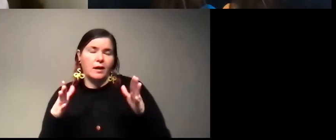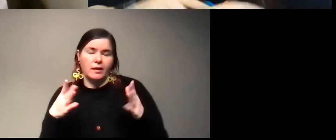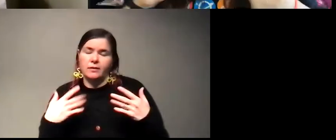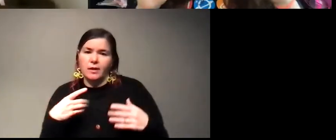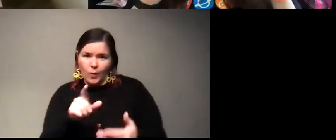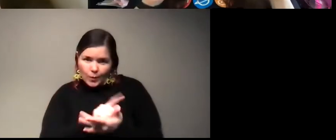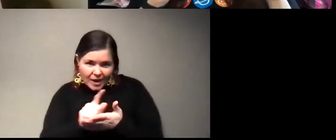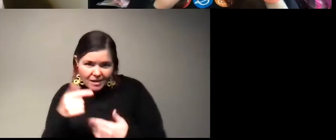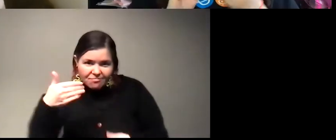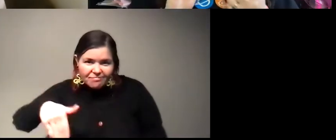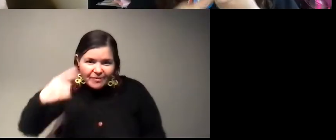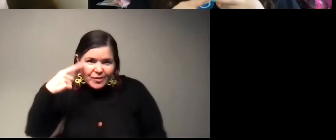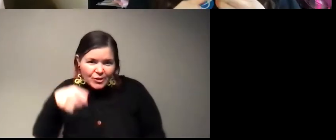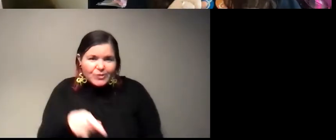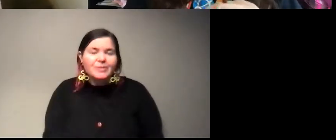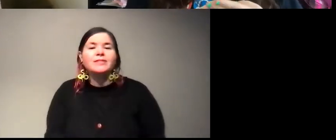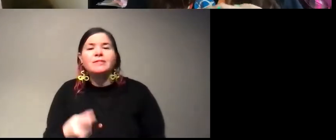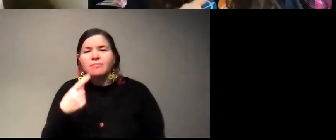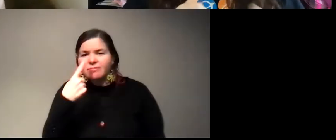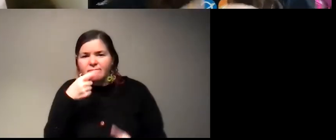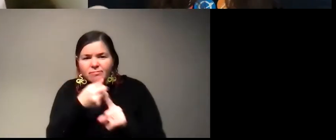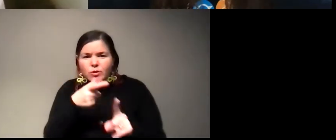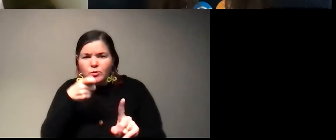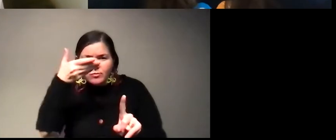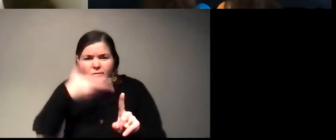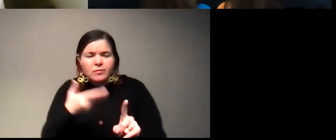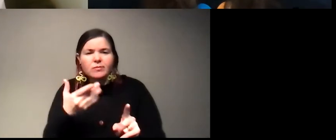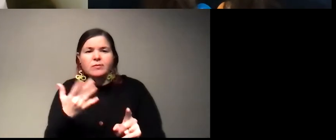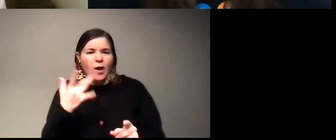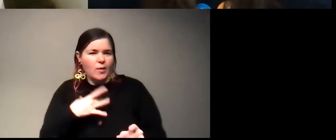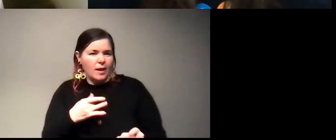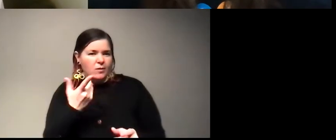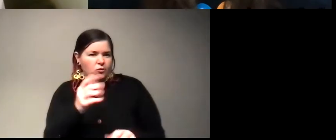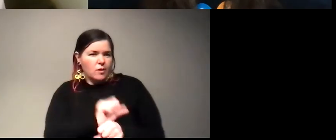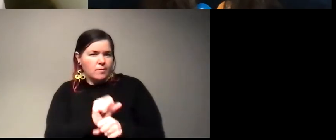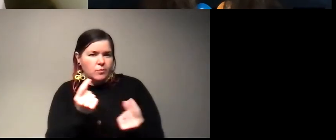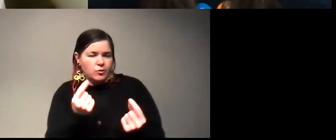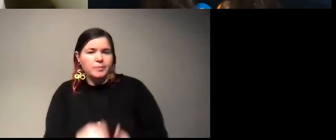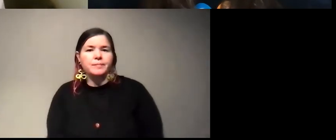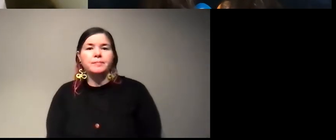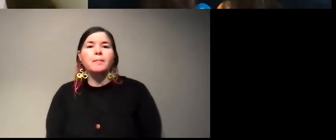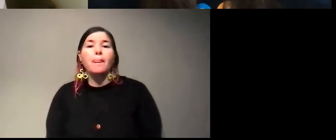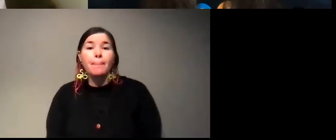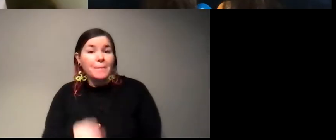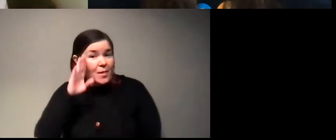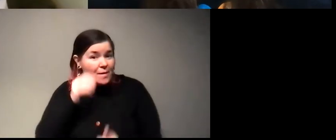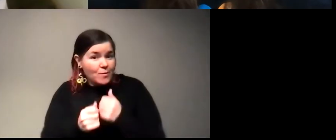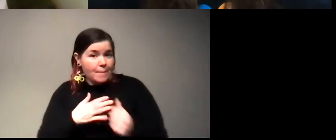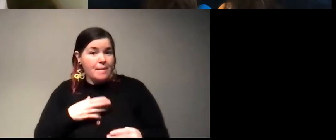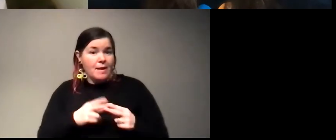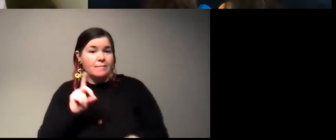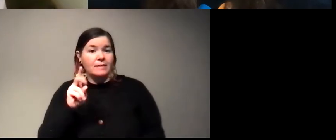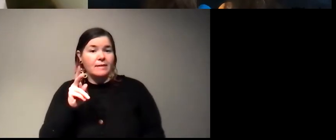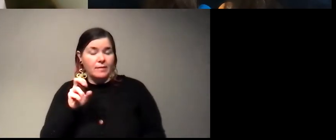you. So do you want to tell us who you are, what you do, and why you like it? Yeah, so hi everybody. My name is